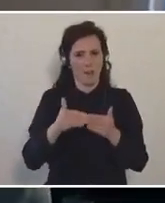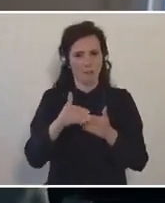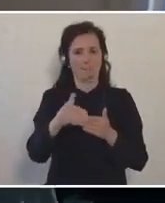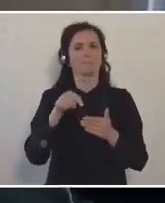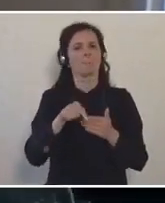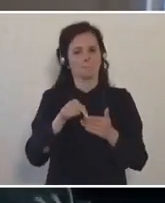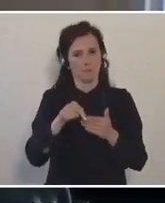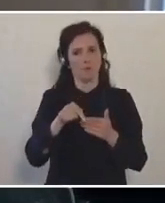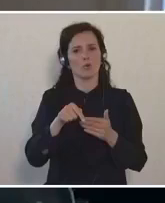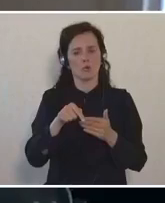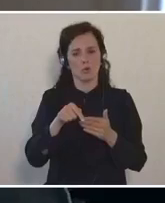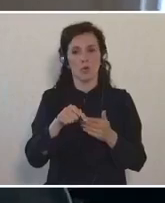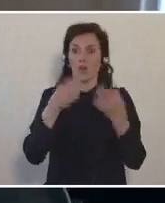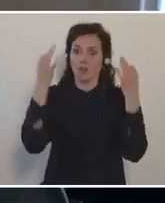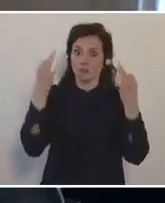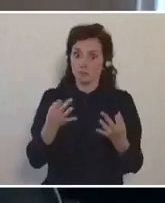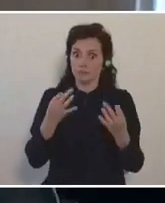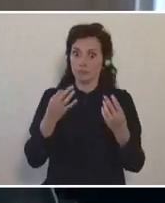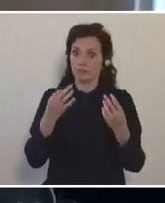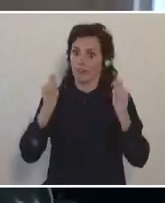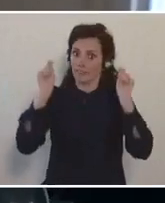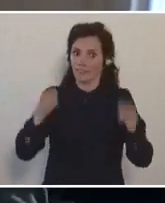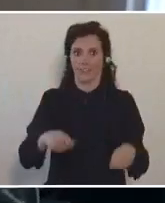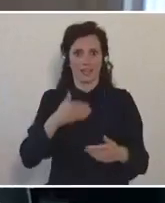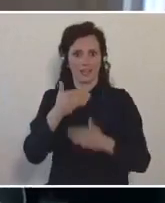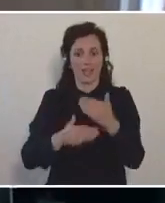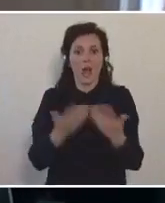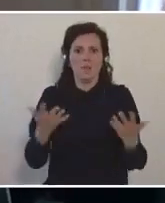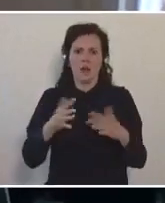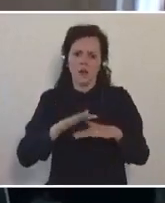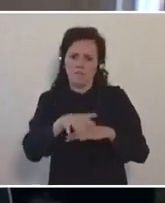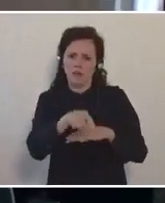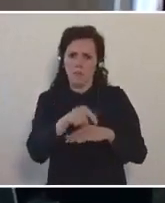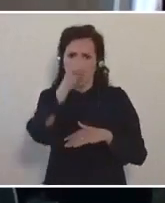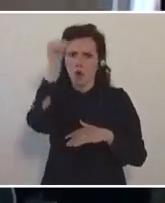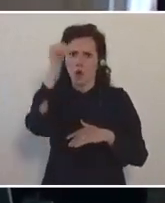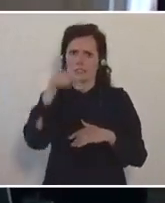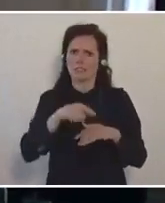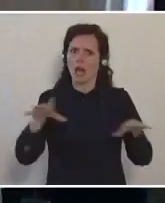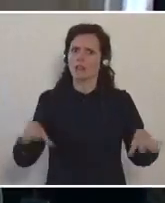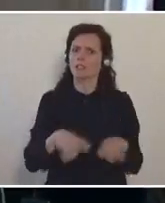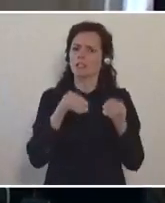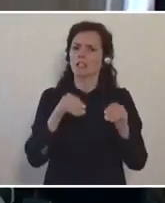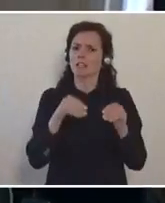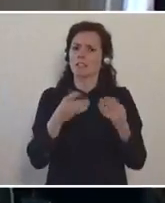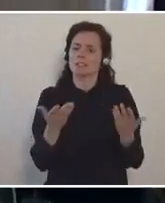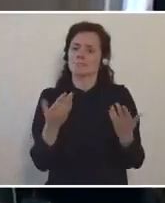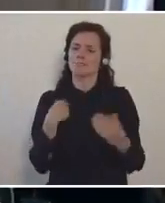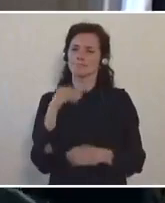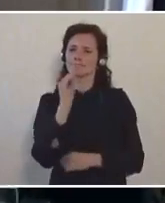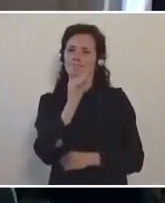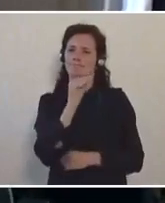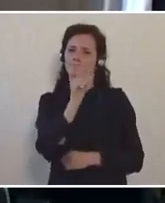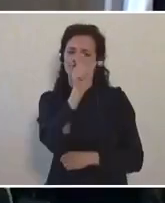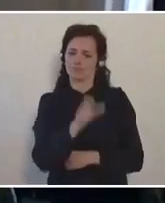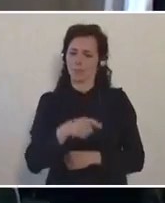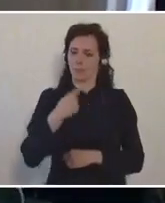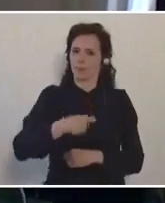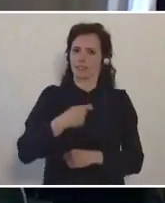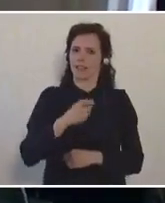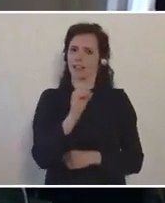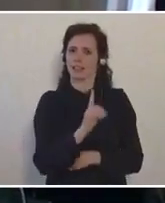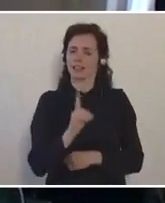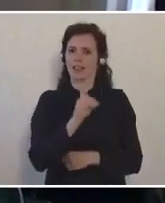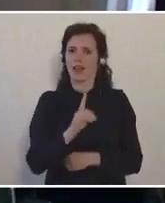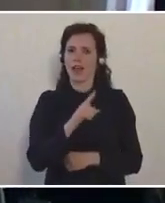like to ask Prime Minister Mario Draghi, how is Italy planning to deal with such a delay? What's the impact in